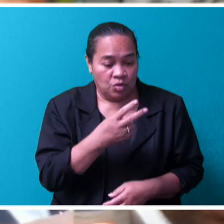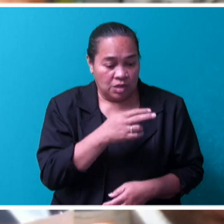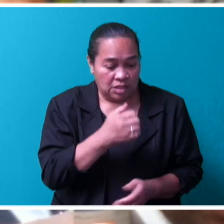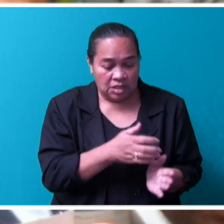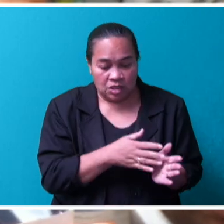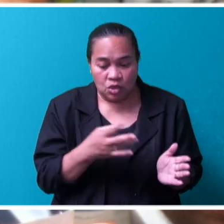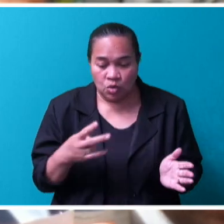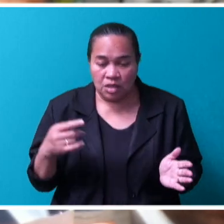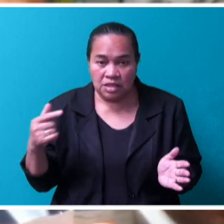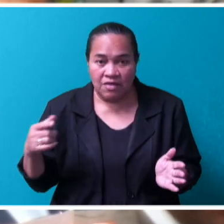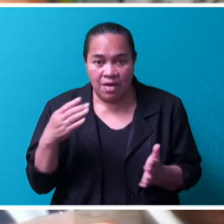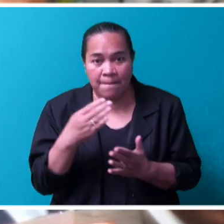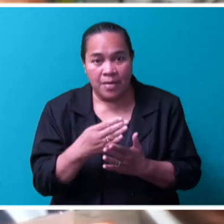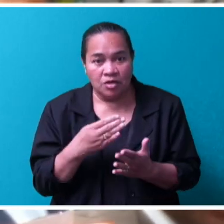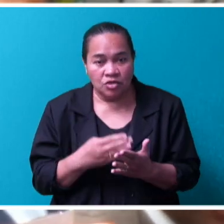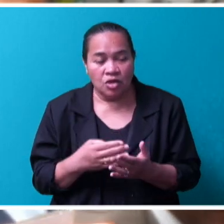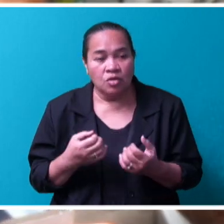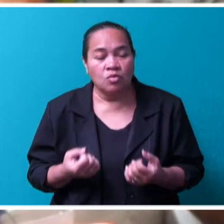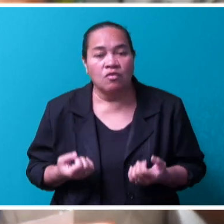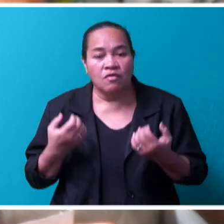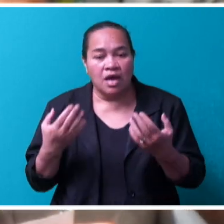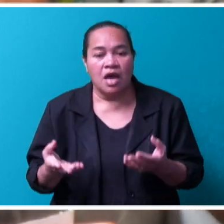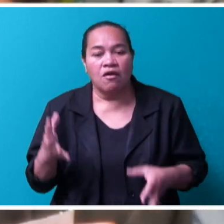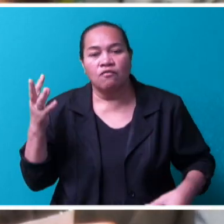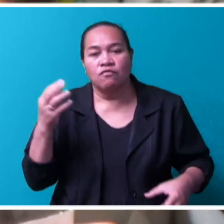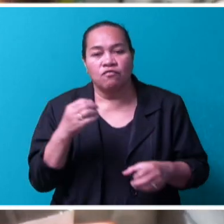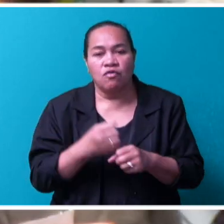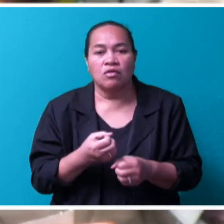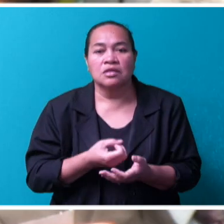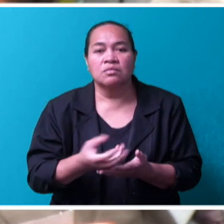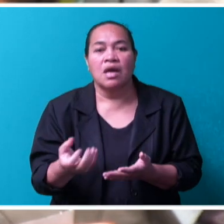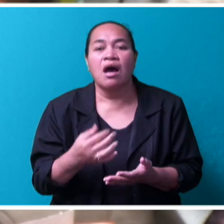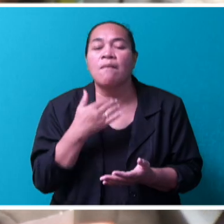2026-27 budget provides a total expenditure of approximately